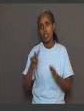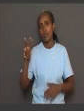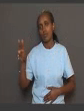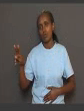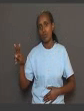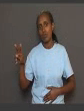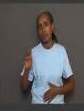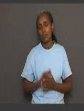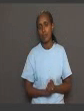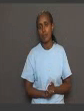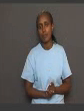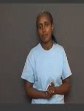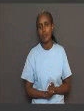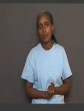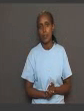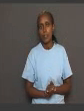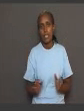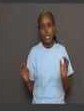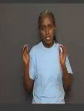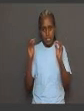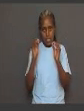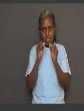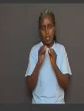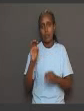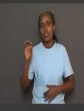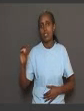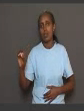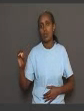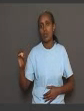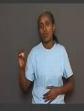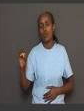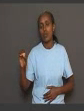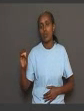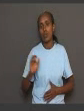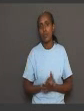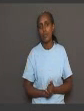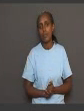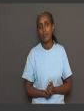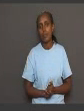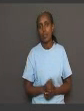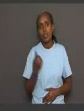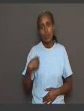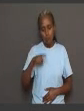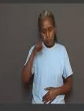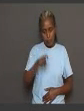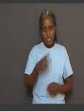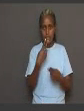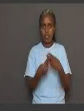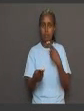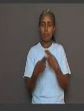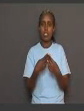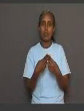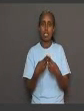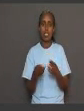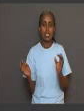-2. The sum is 0. We must multiply